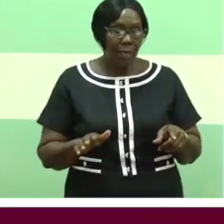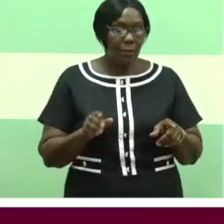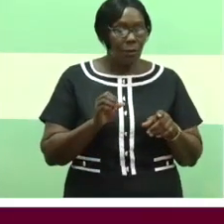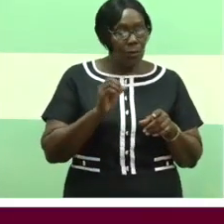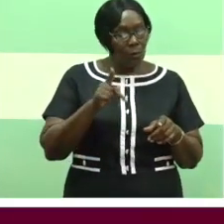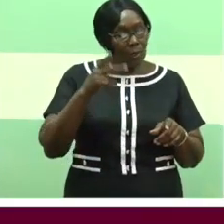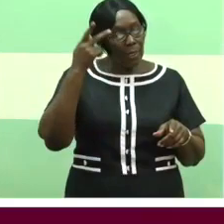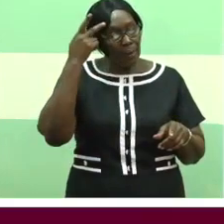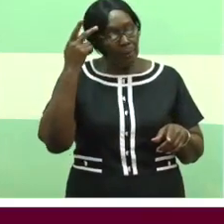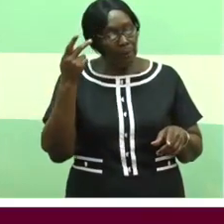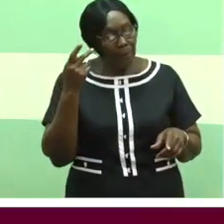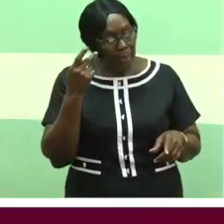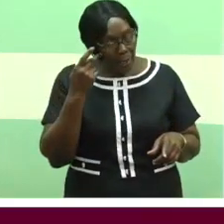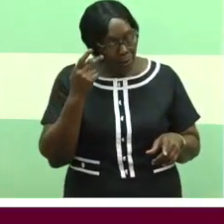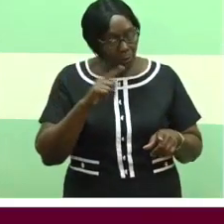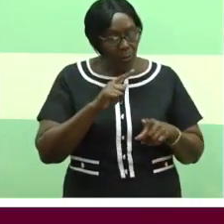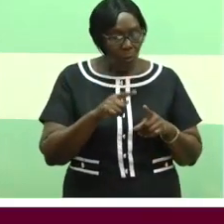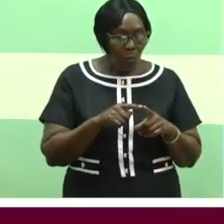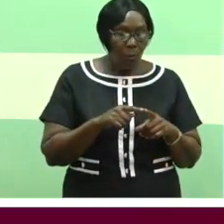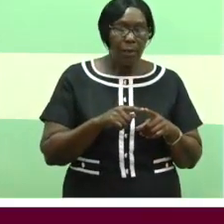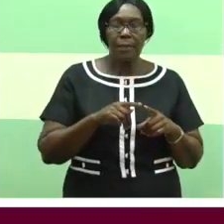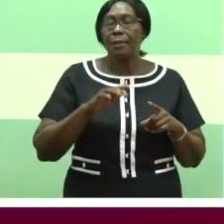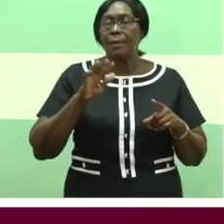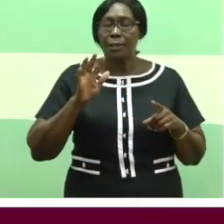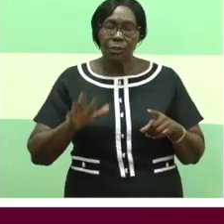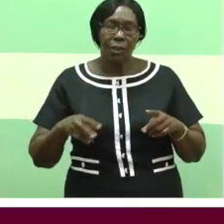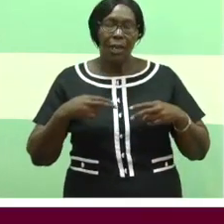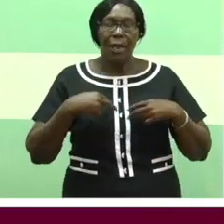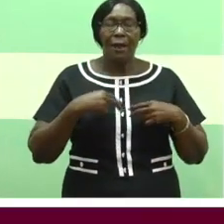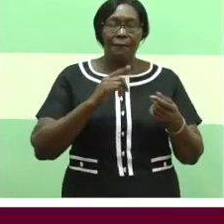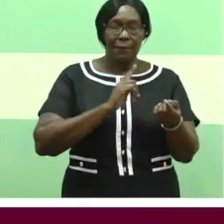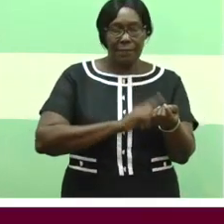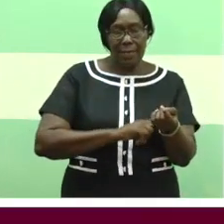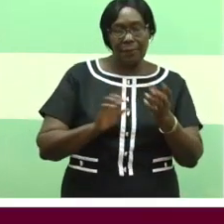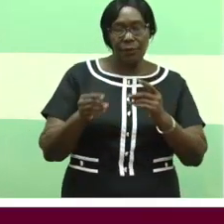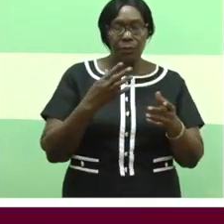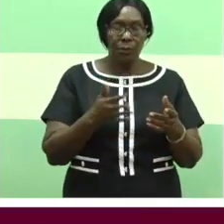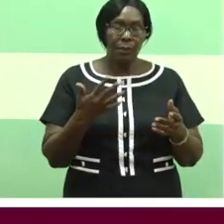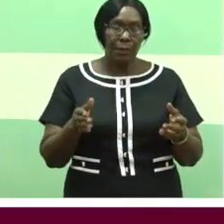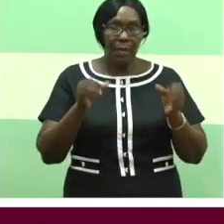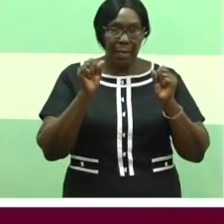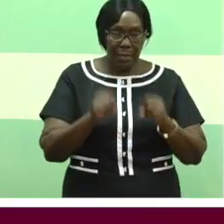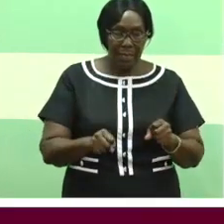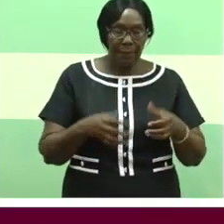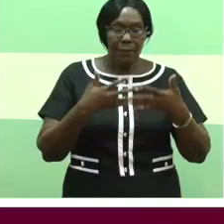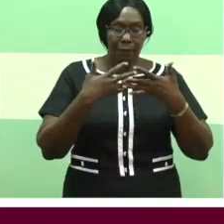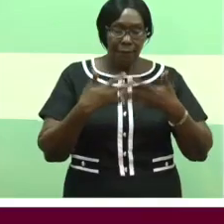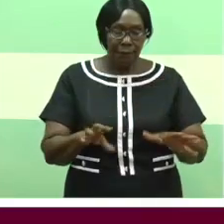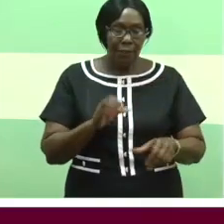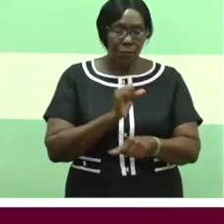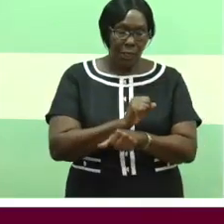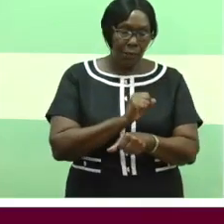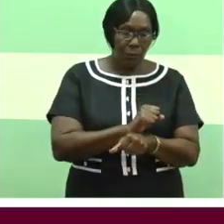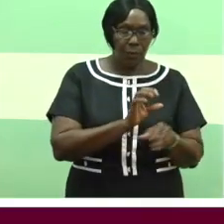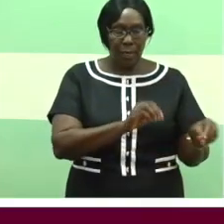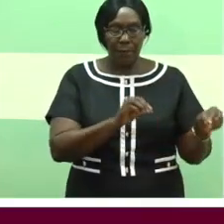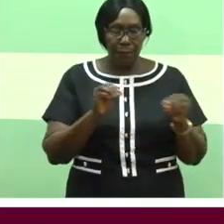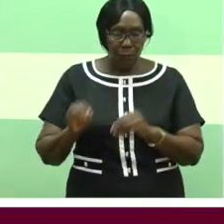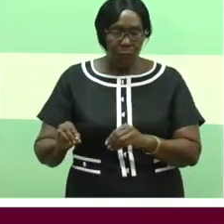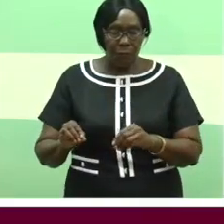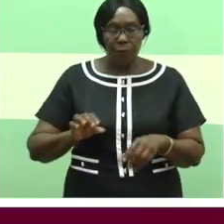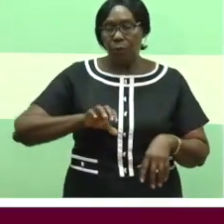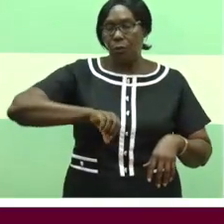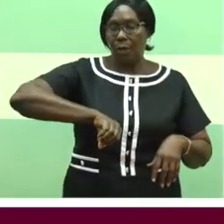right, parents? So when the child has a set time to do something, they are able to complete that task and move on